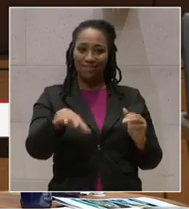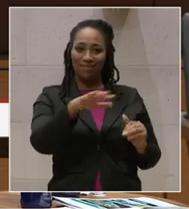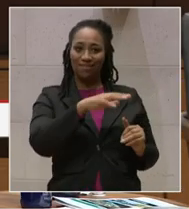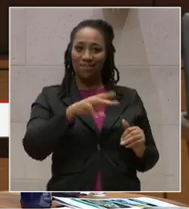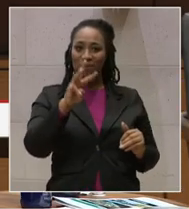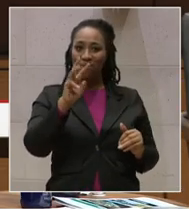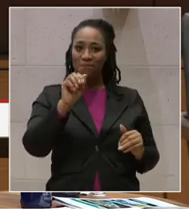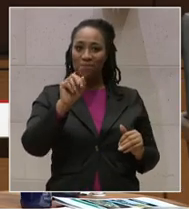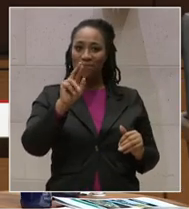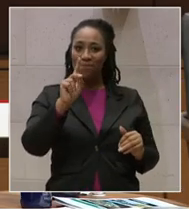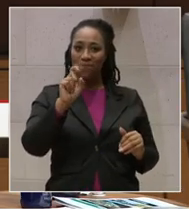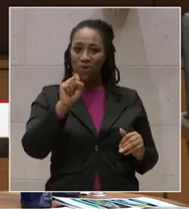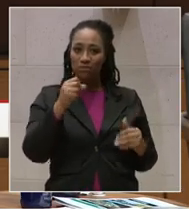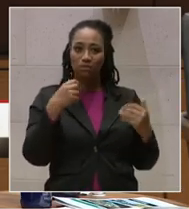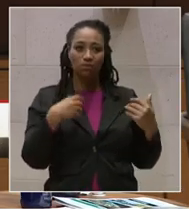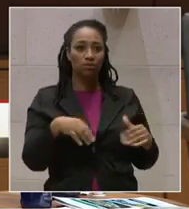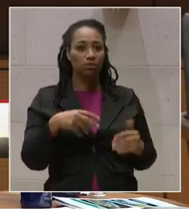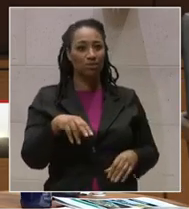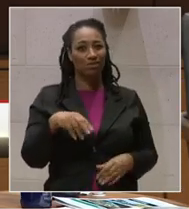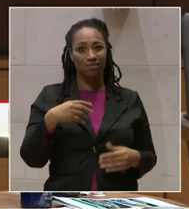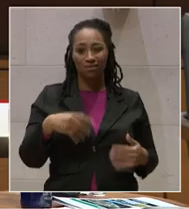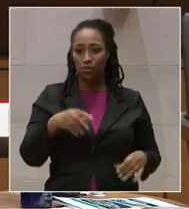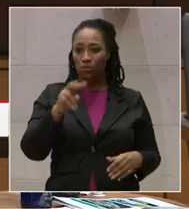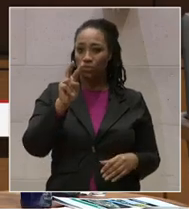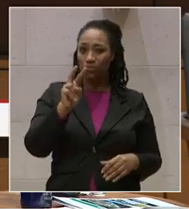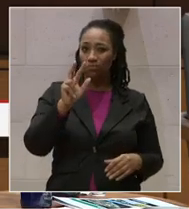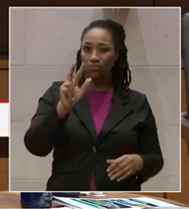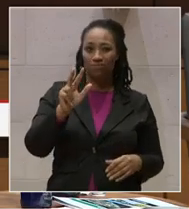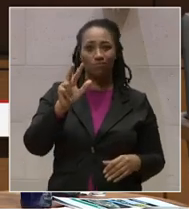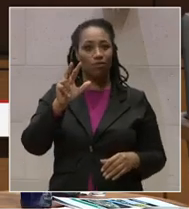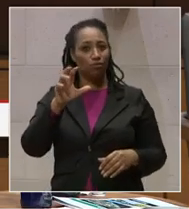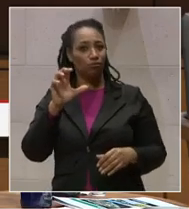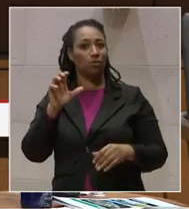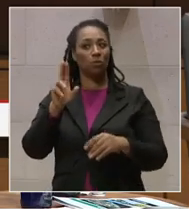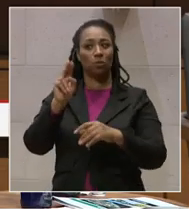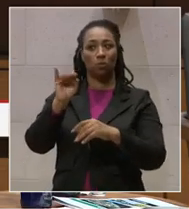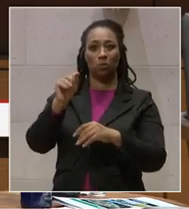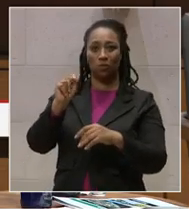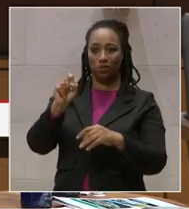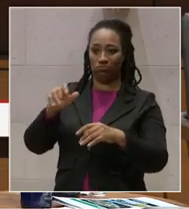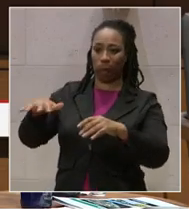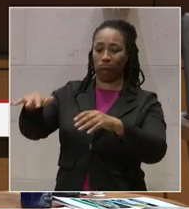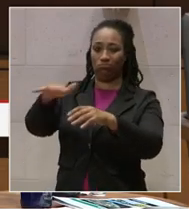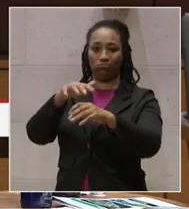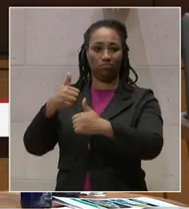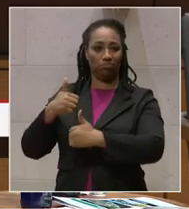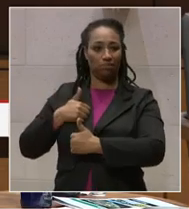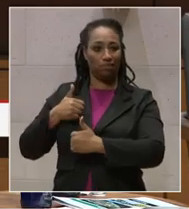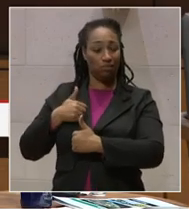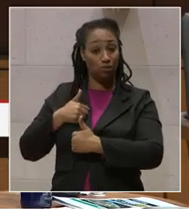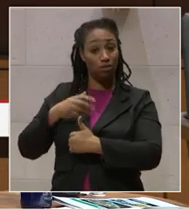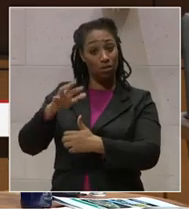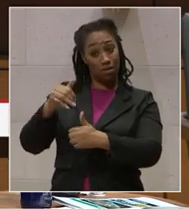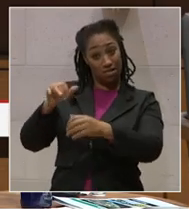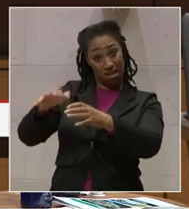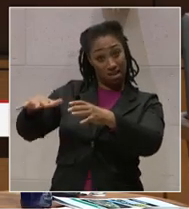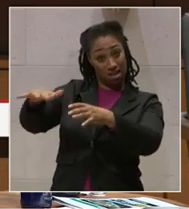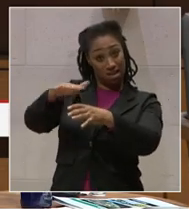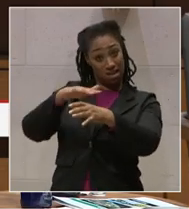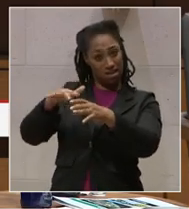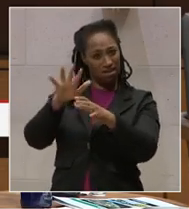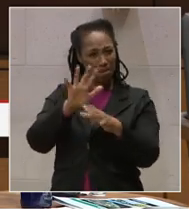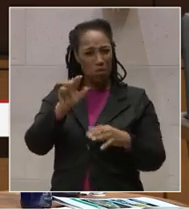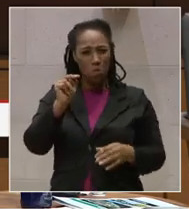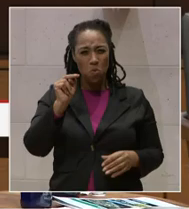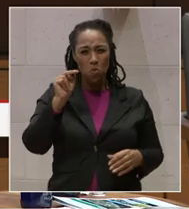our city, and it's an example of us bringing that greater and more fair distribution of units across